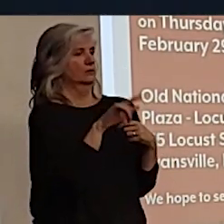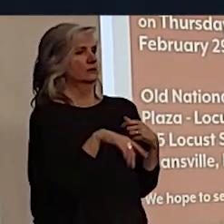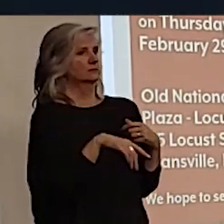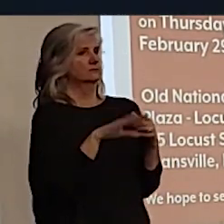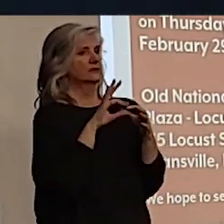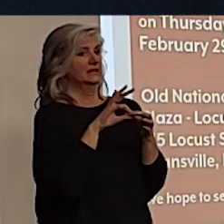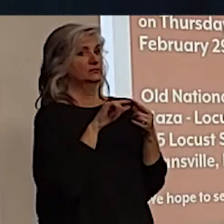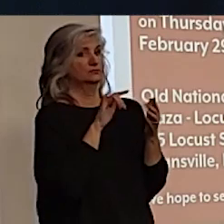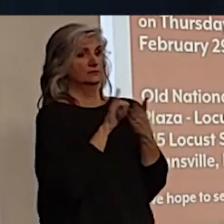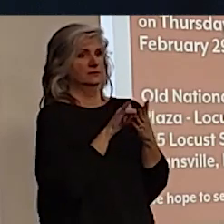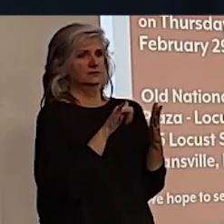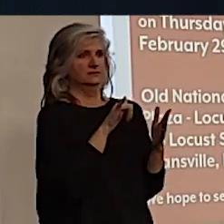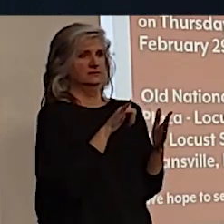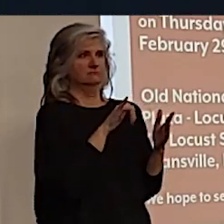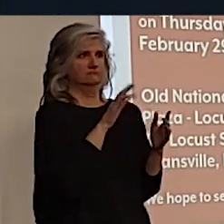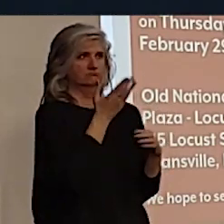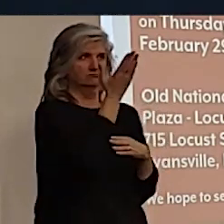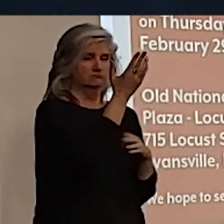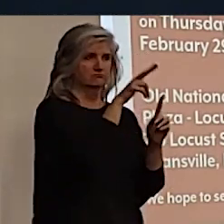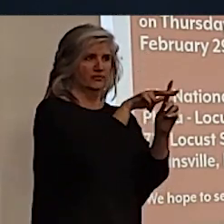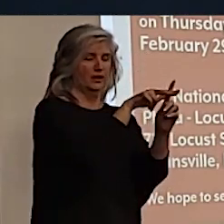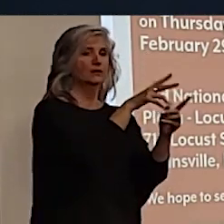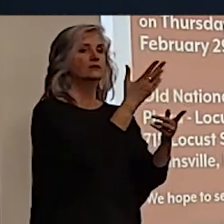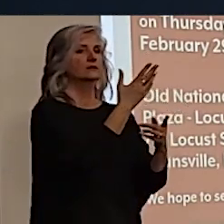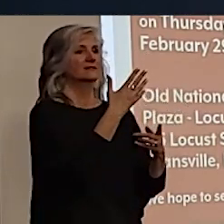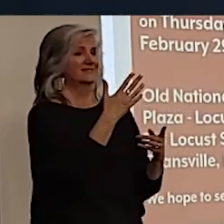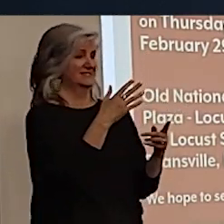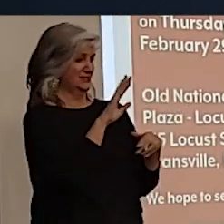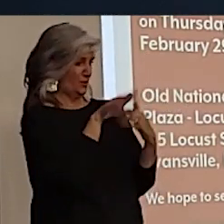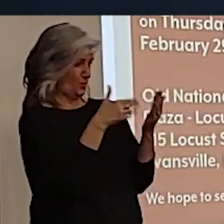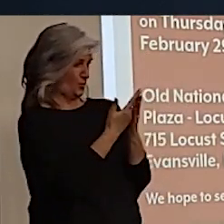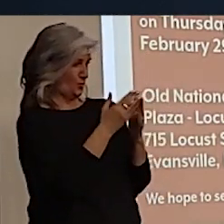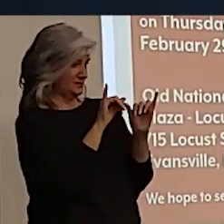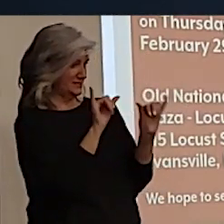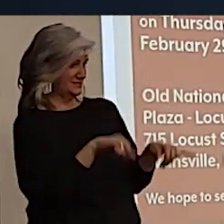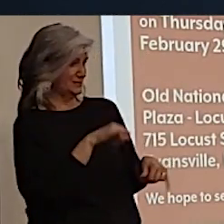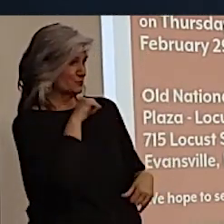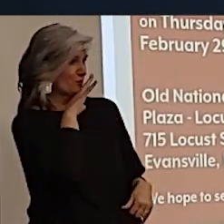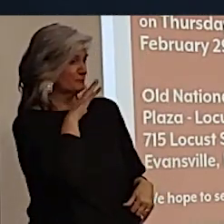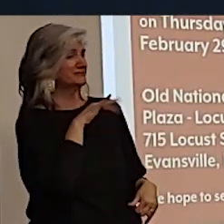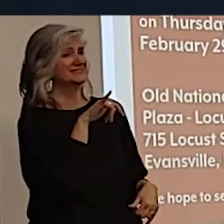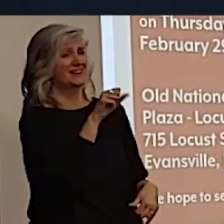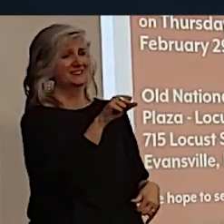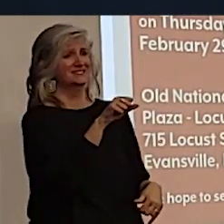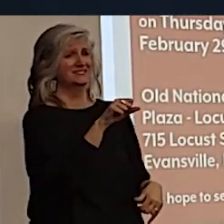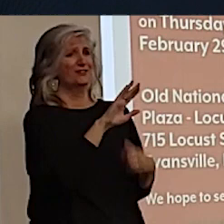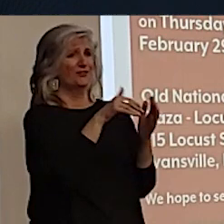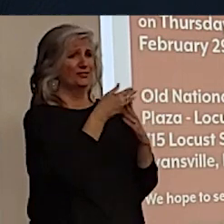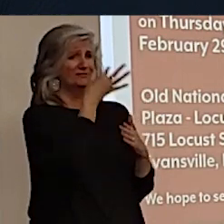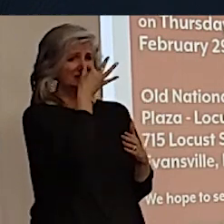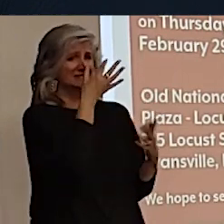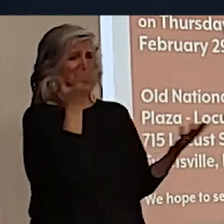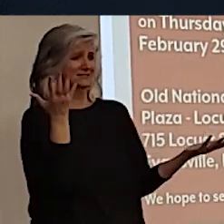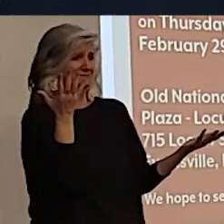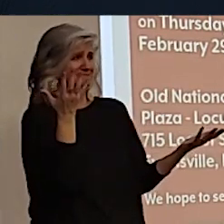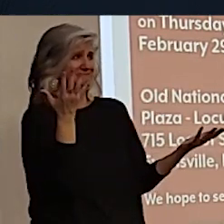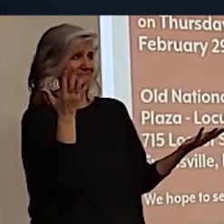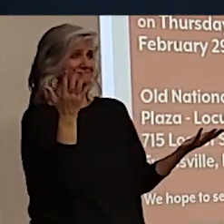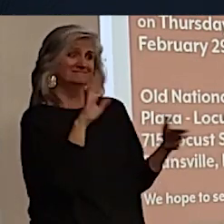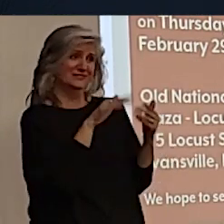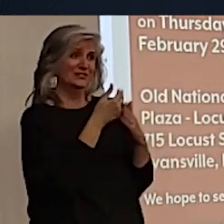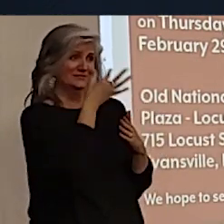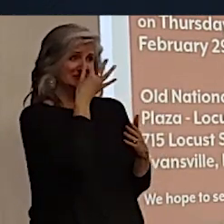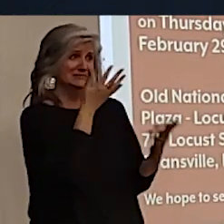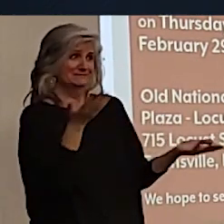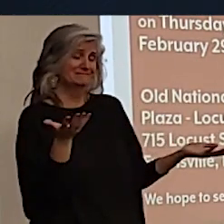to this filing. Is the whole system corrupt? Yes. Yes, the whole thing stinks. The whole thing